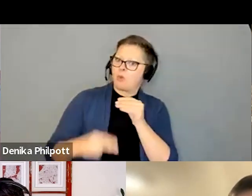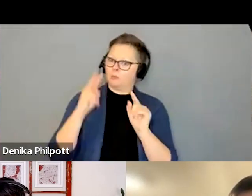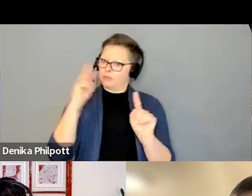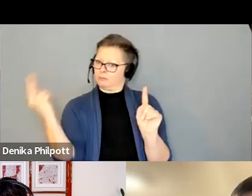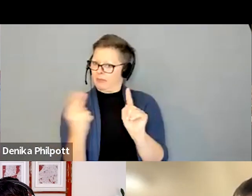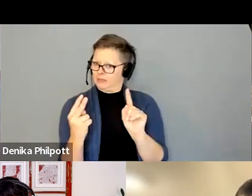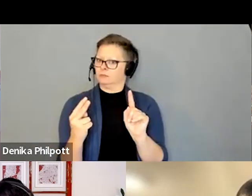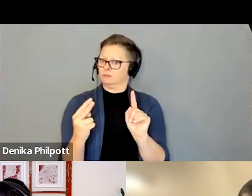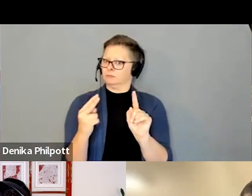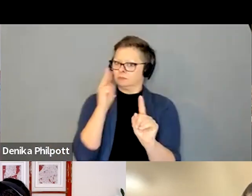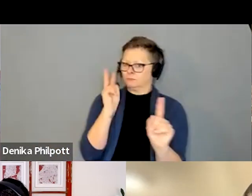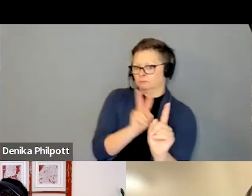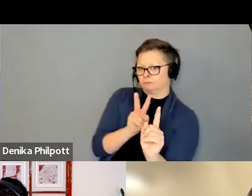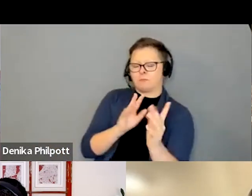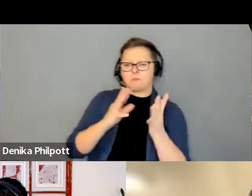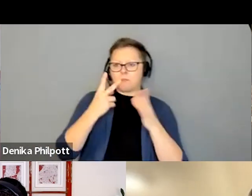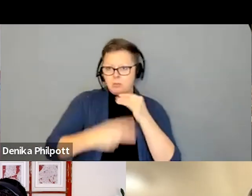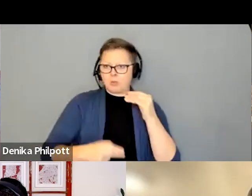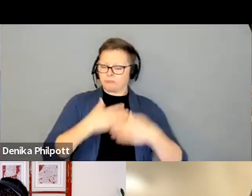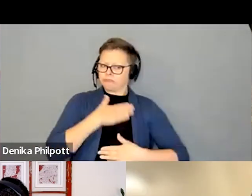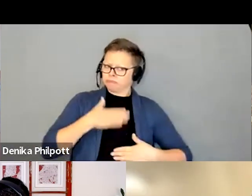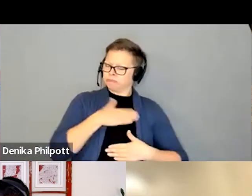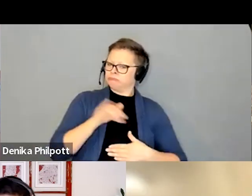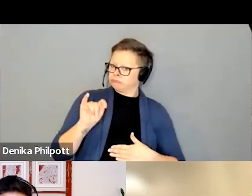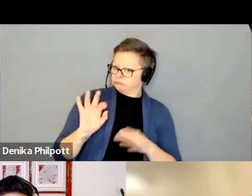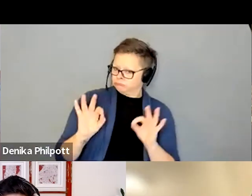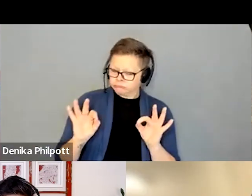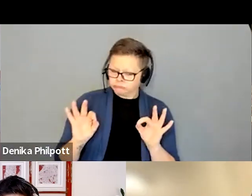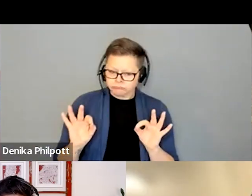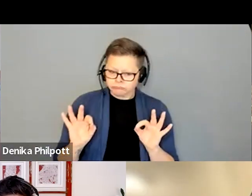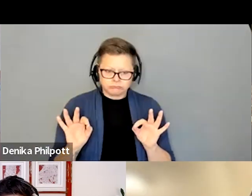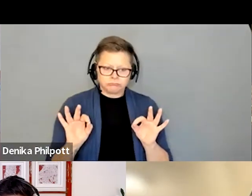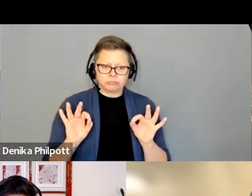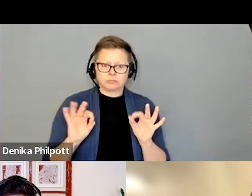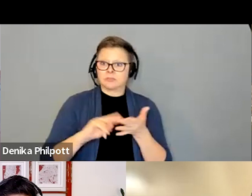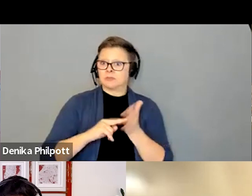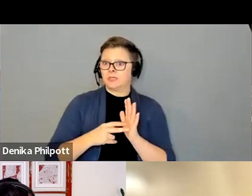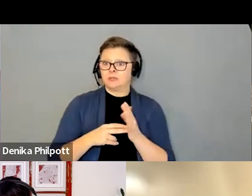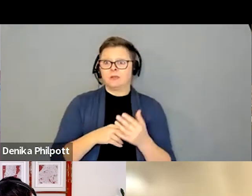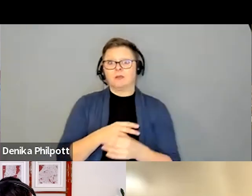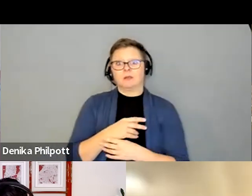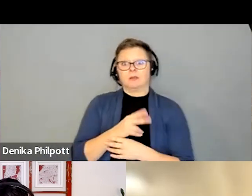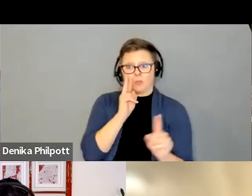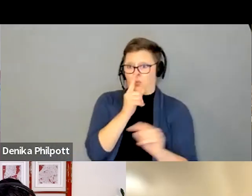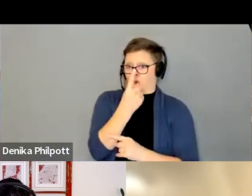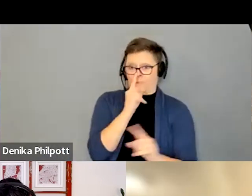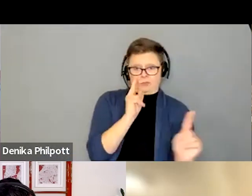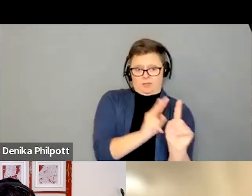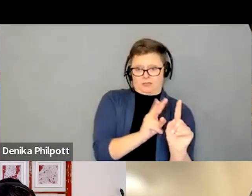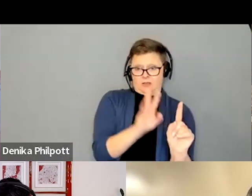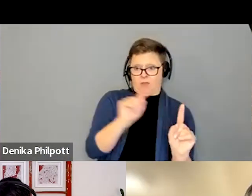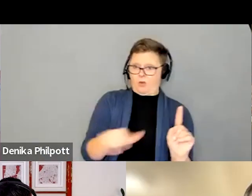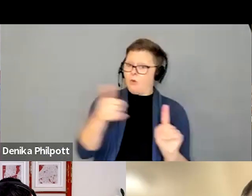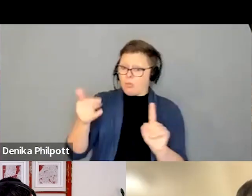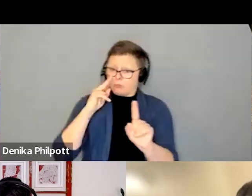worlds, and how, you know, there's one way to look at it, and there's another way, which is looking at, you